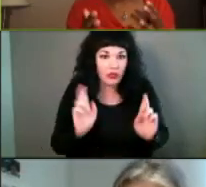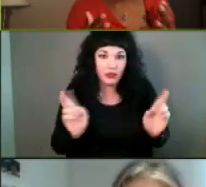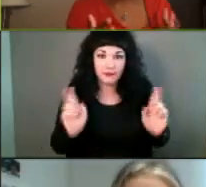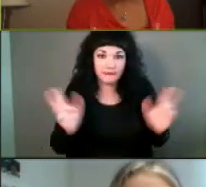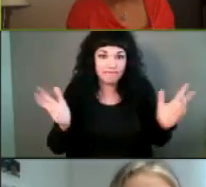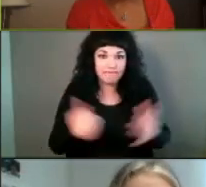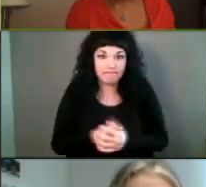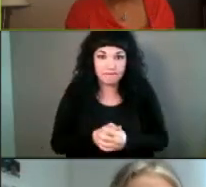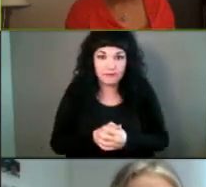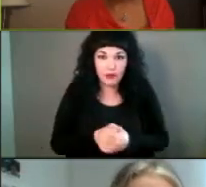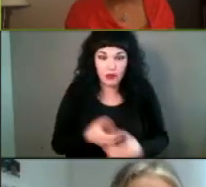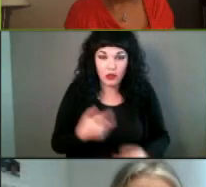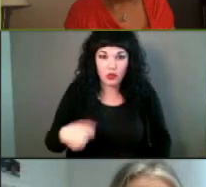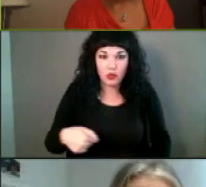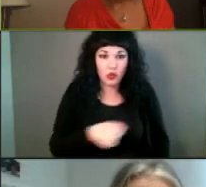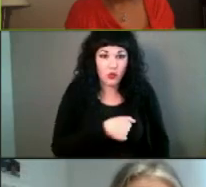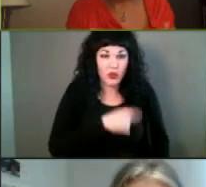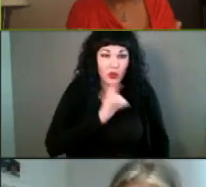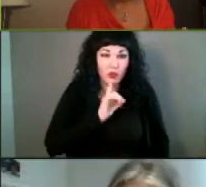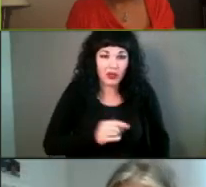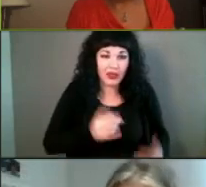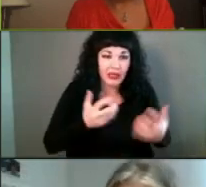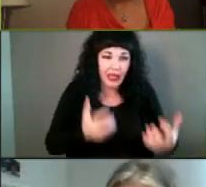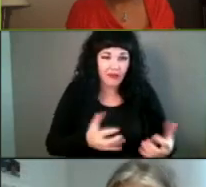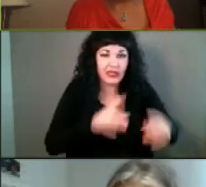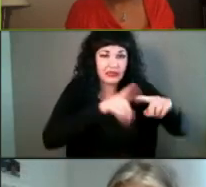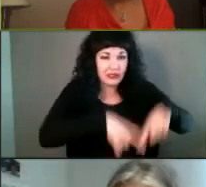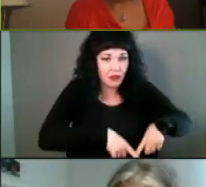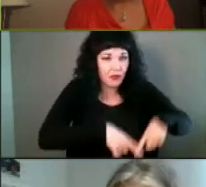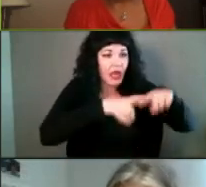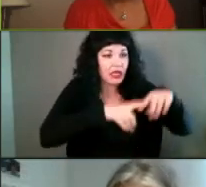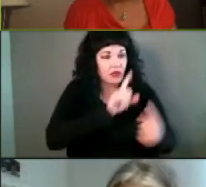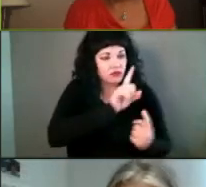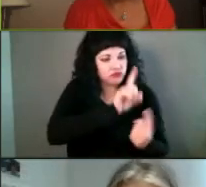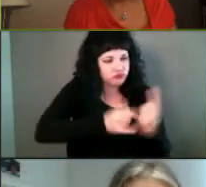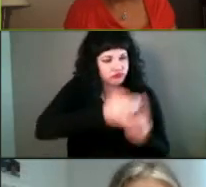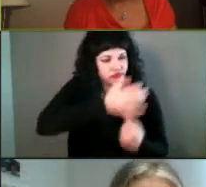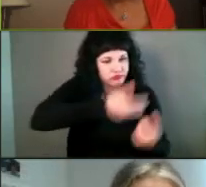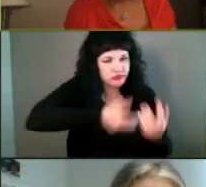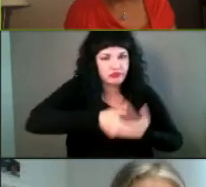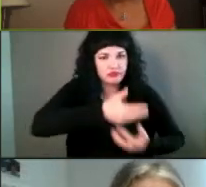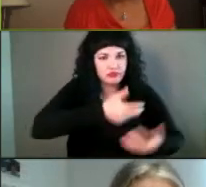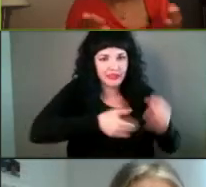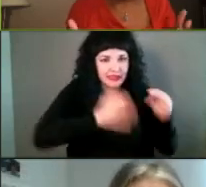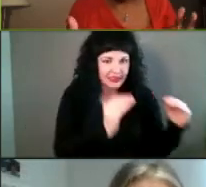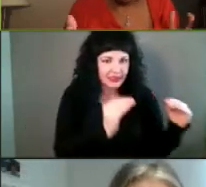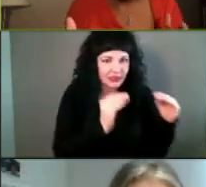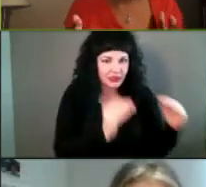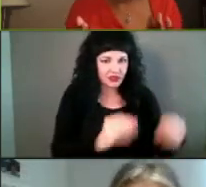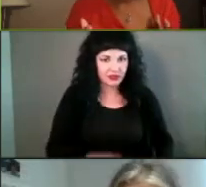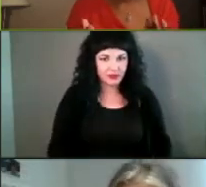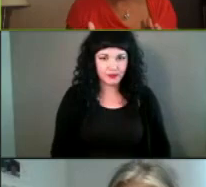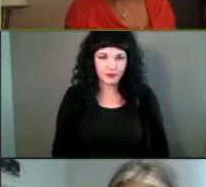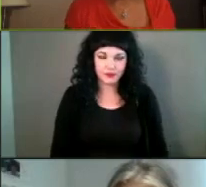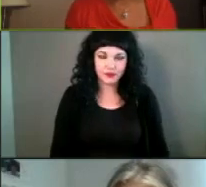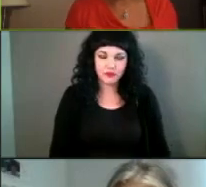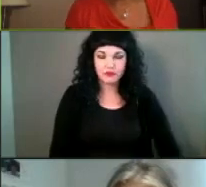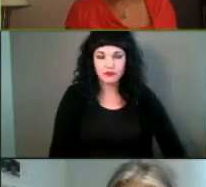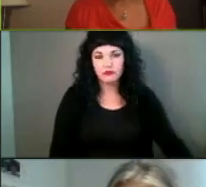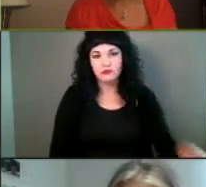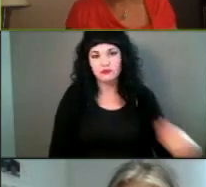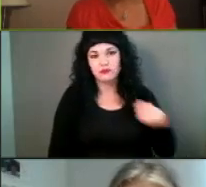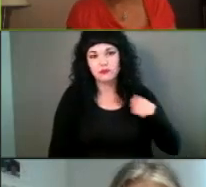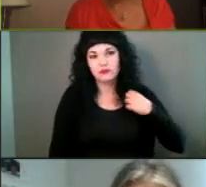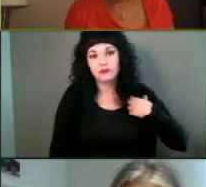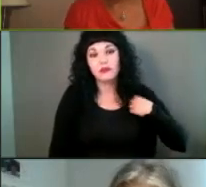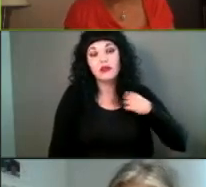the in-person delivery of teaching. And so we are, and again, as part of our reopening